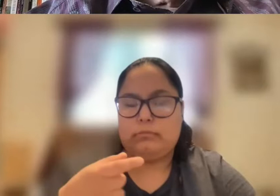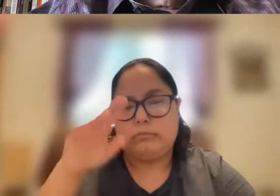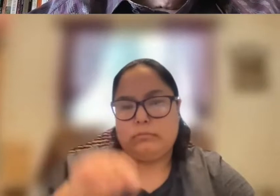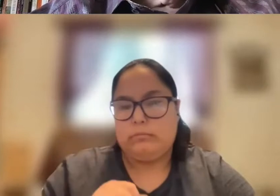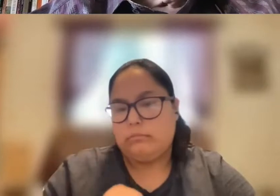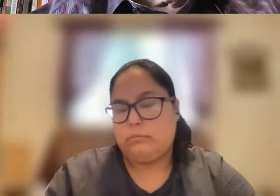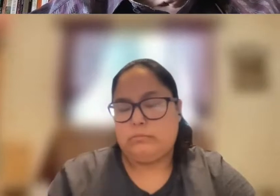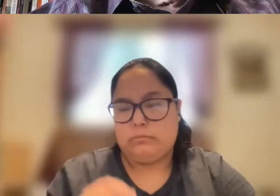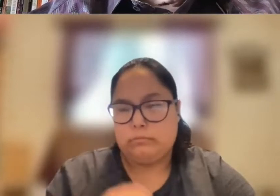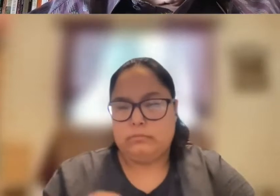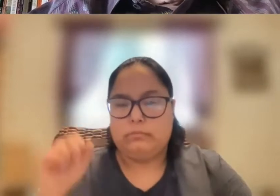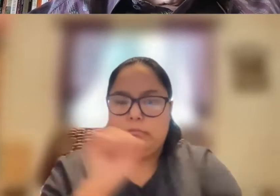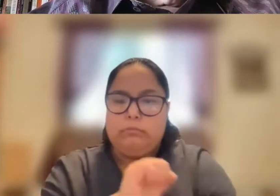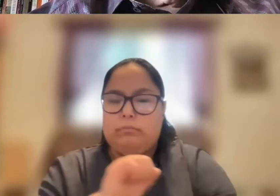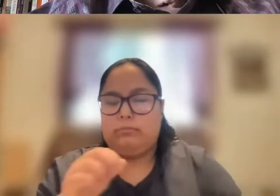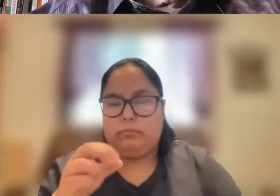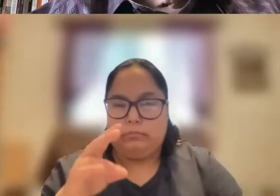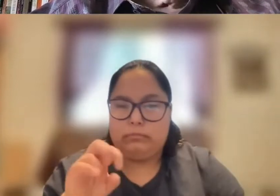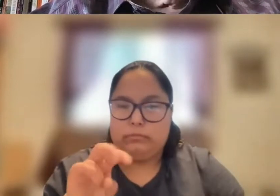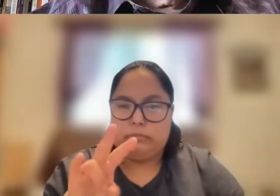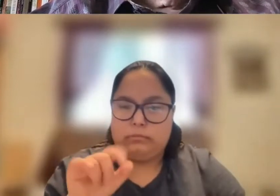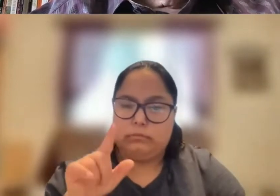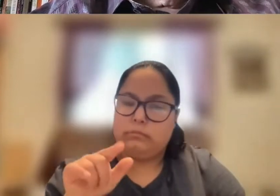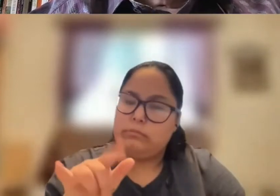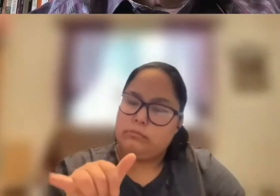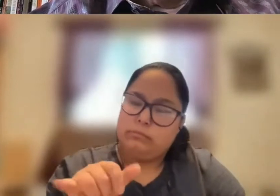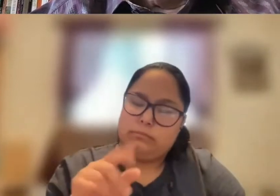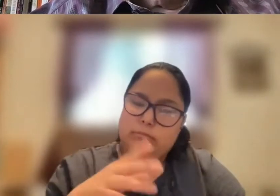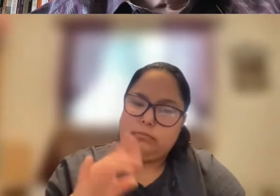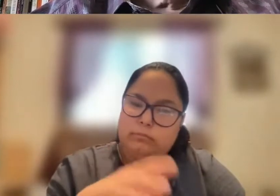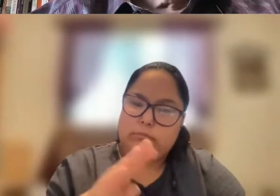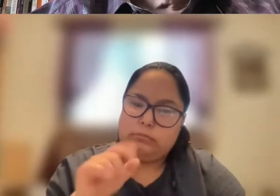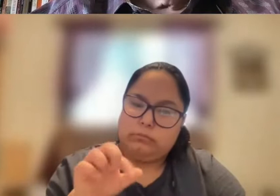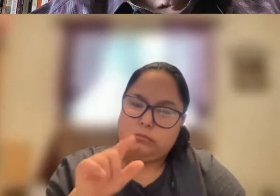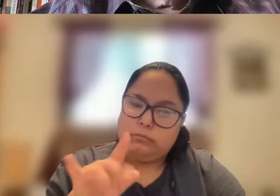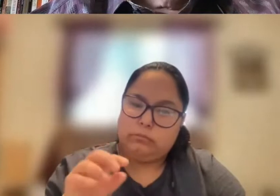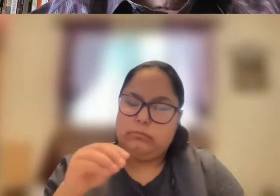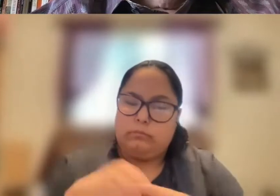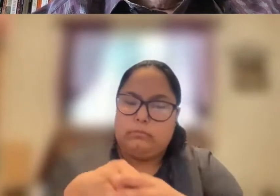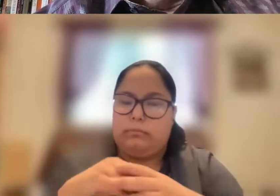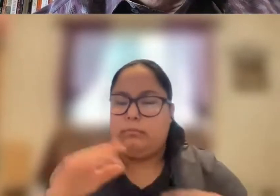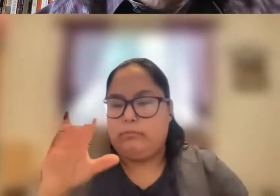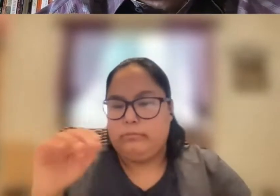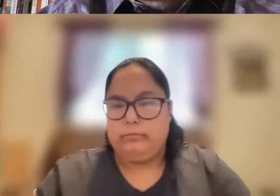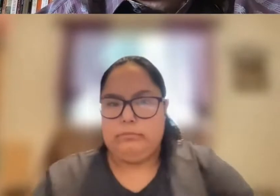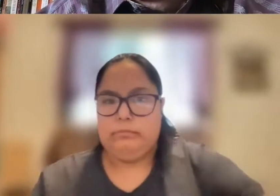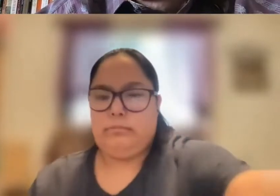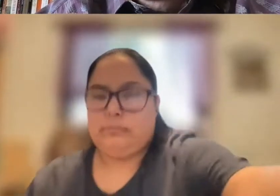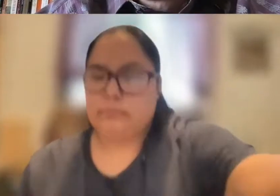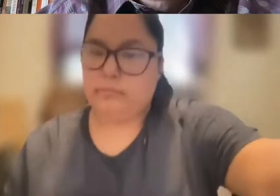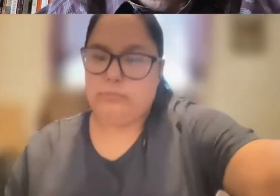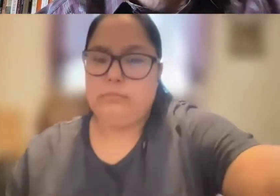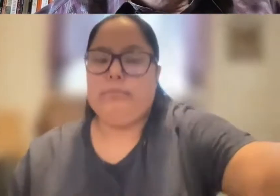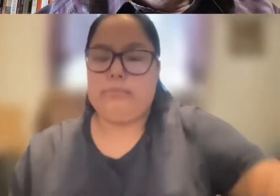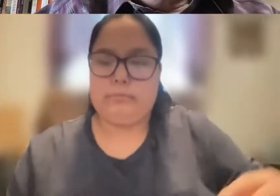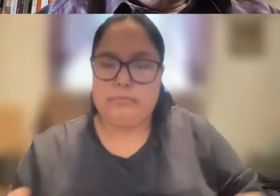ensure equality and inclusivity in the military, and also bringing them to the same at the Edmonton